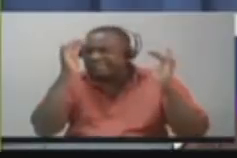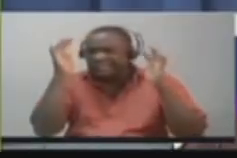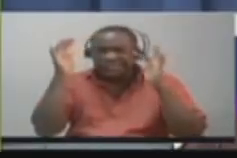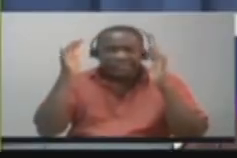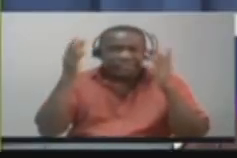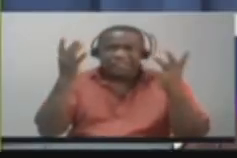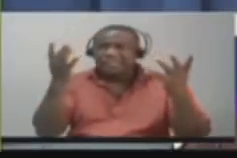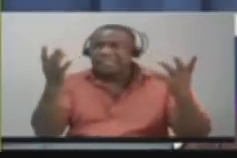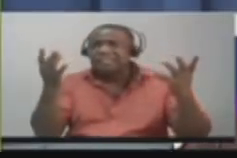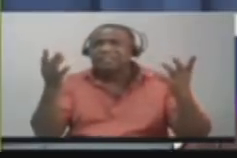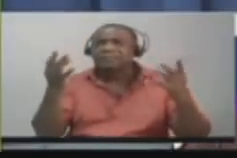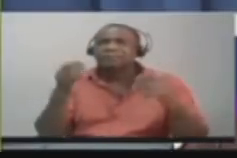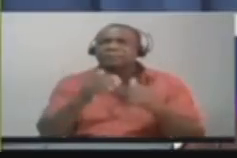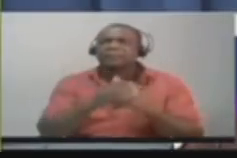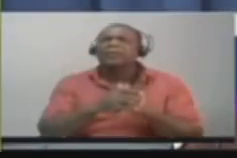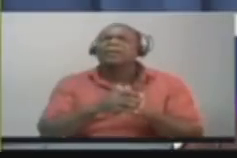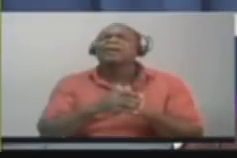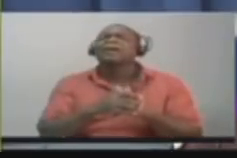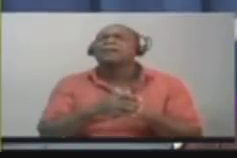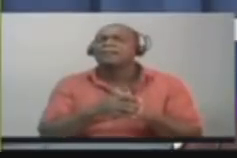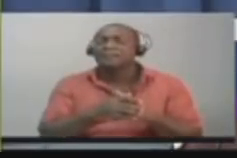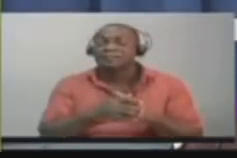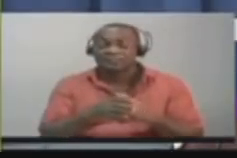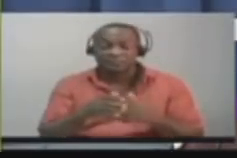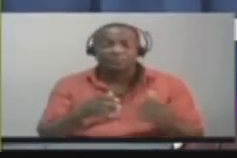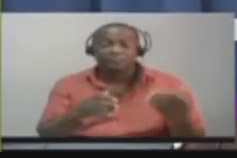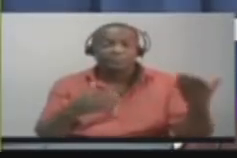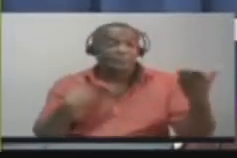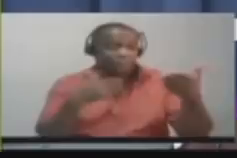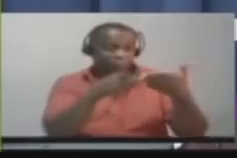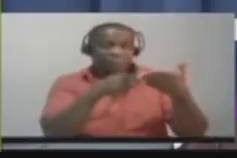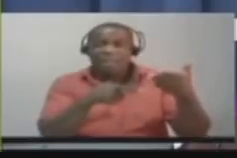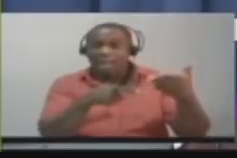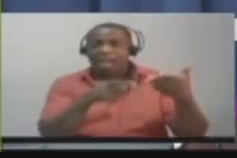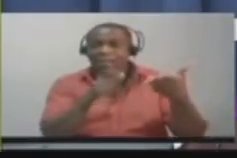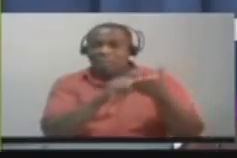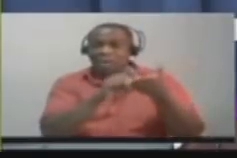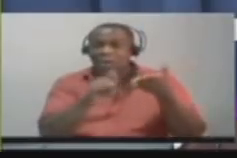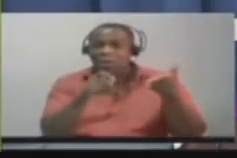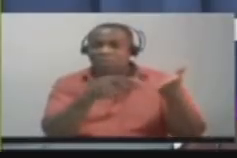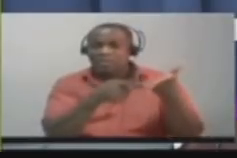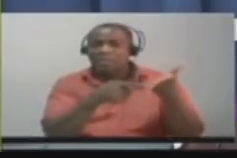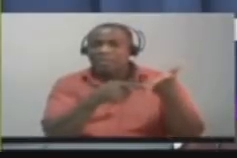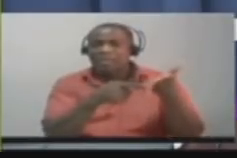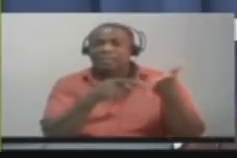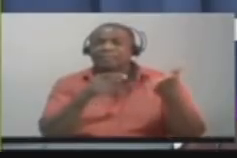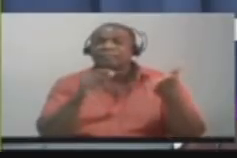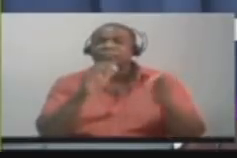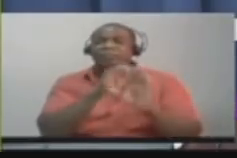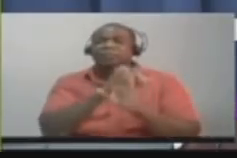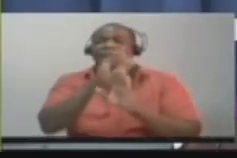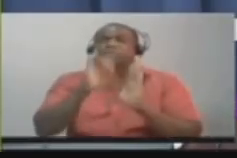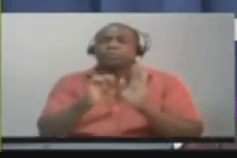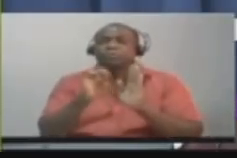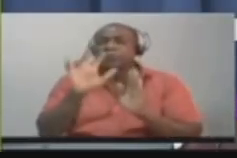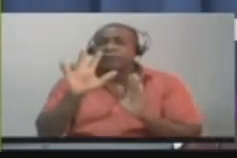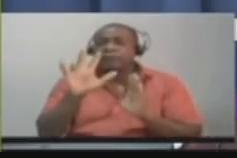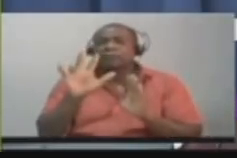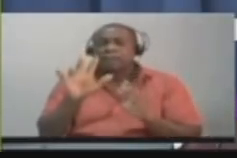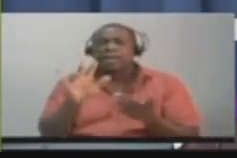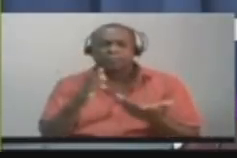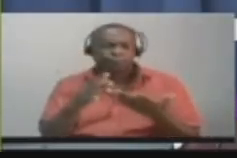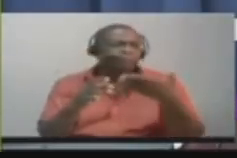good thing I have the notes. This was the press conference on the 3rd of June. At that time I said